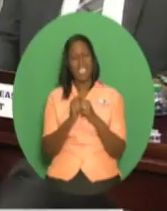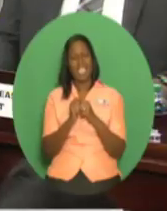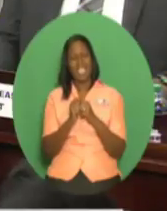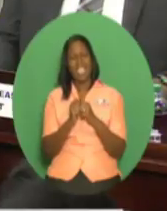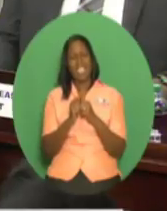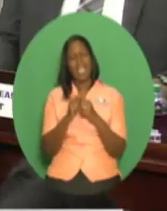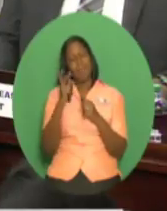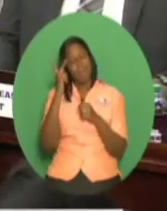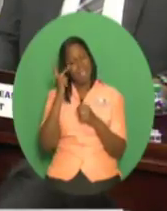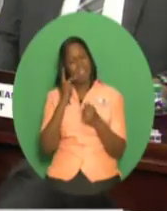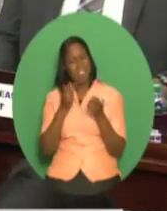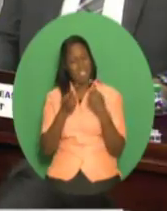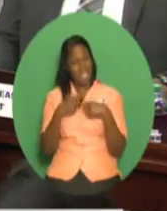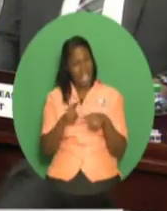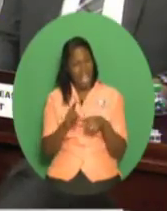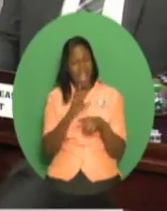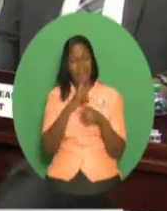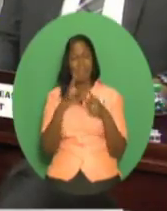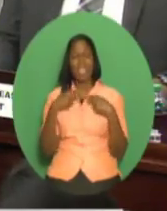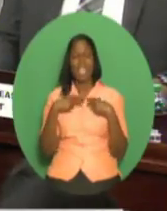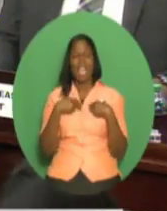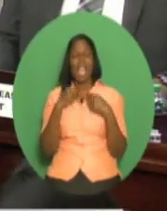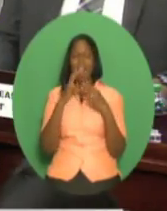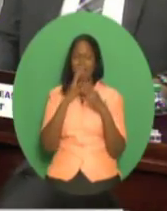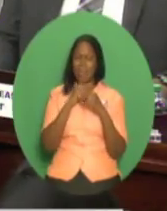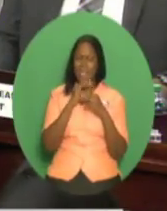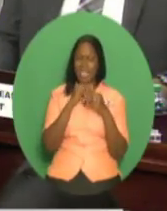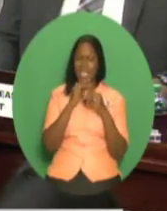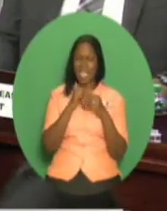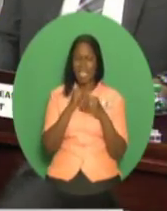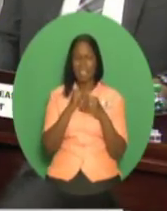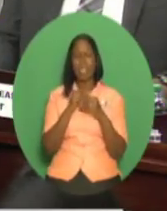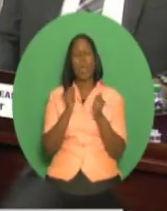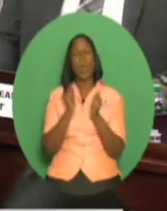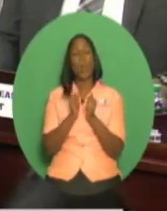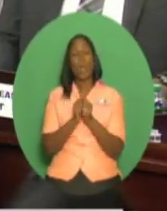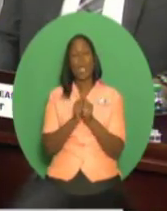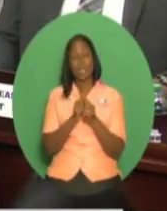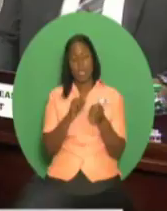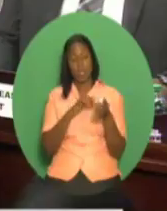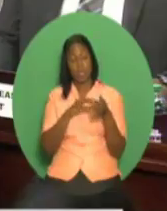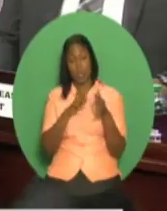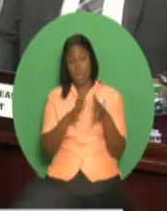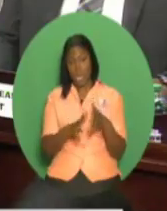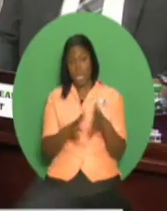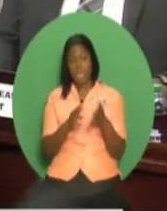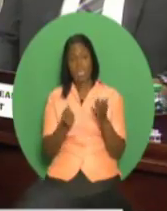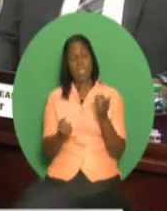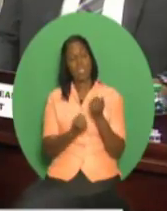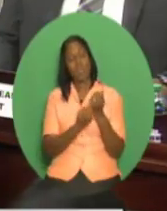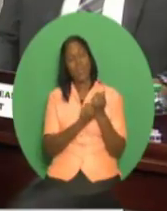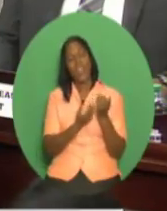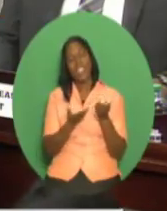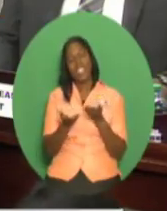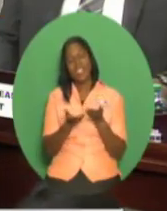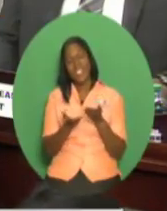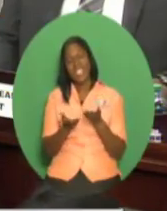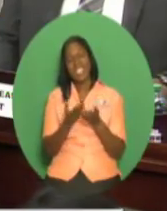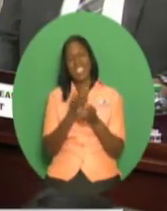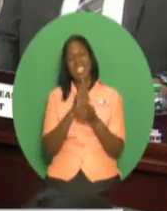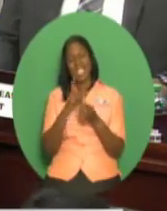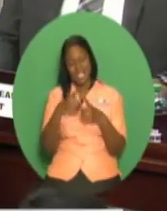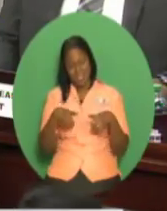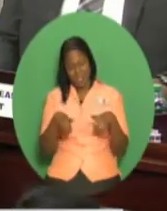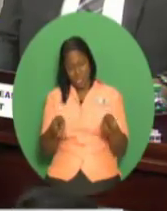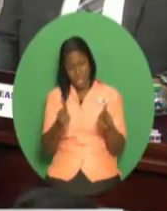Division, and our parents have been working well in establishing productive